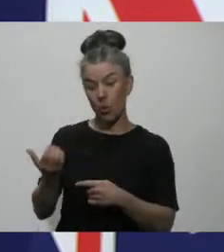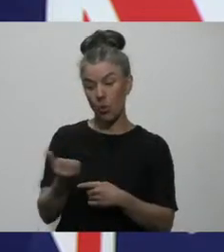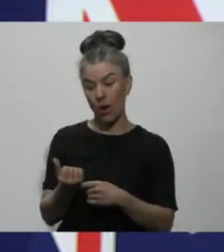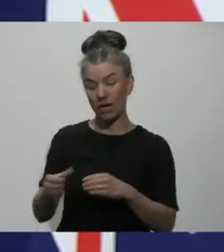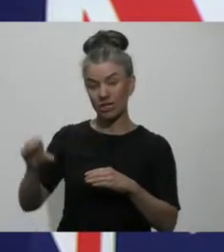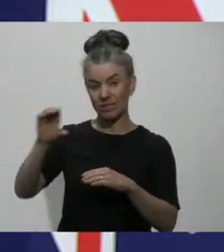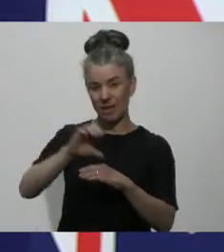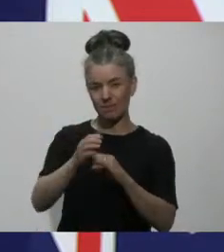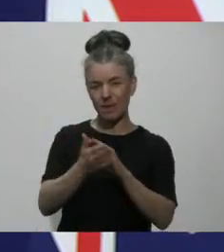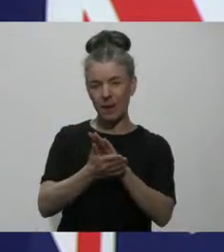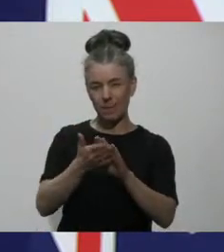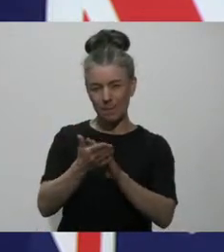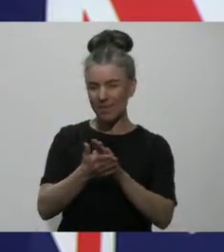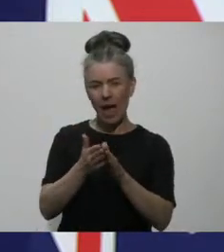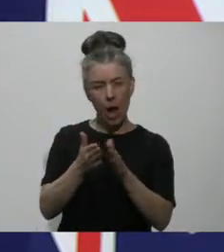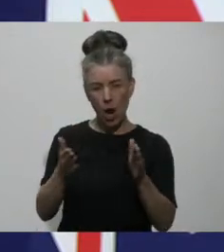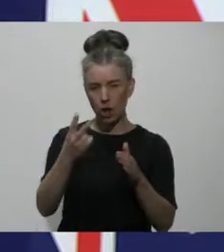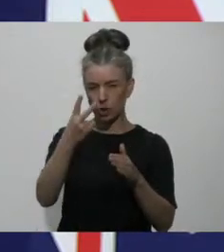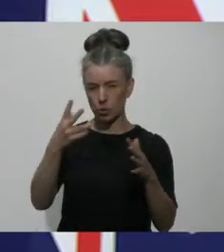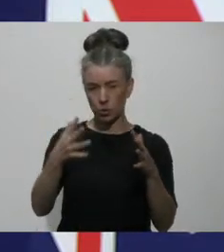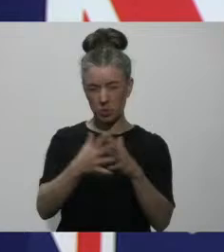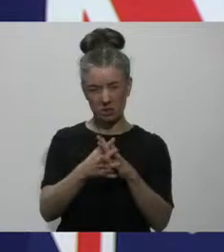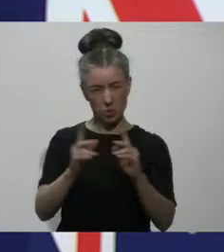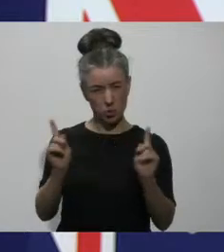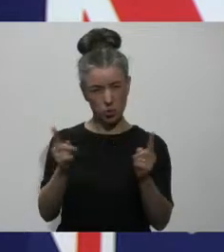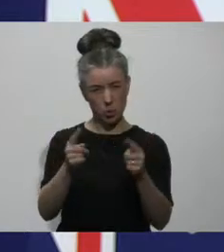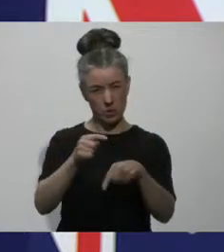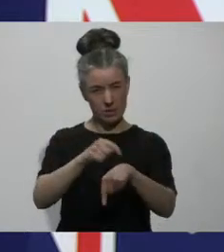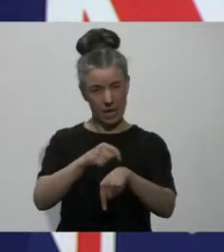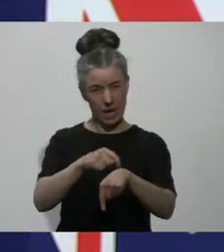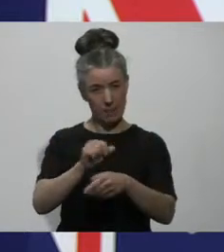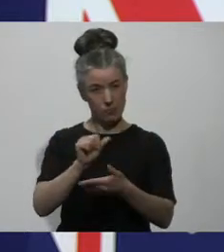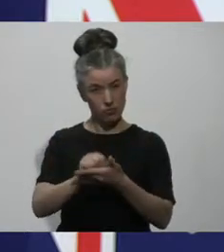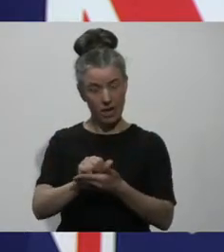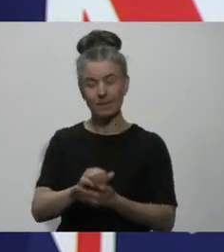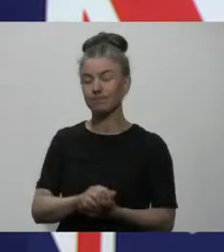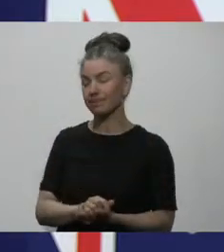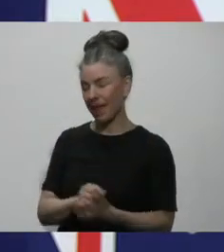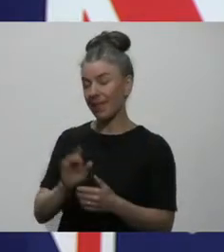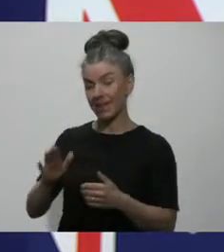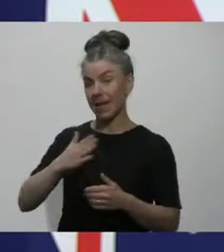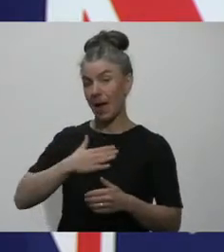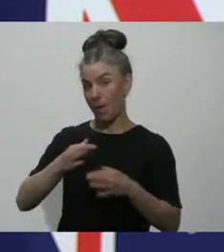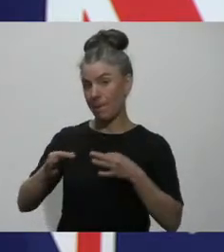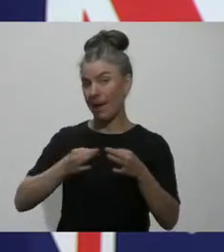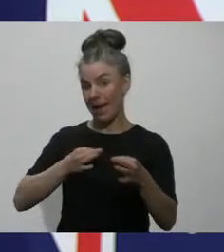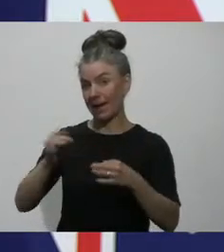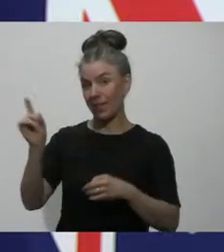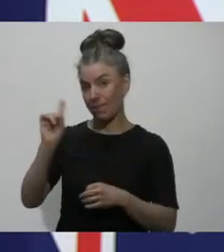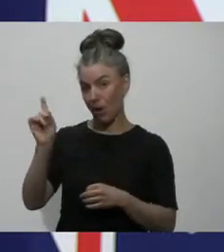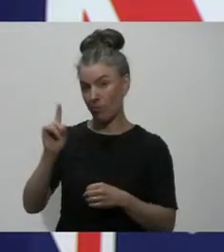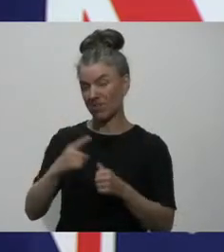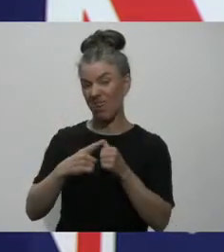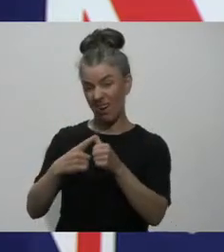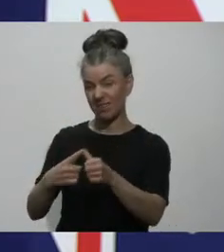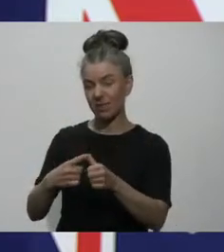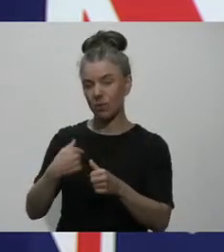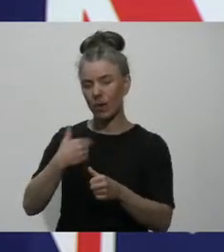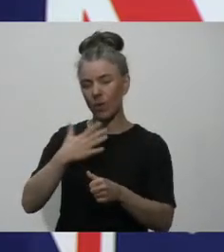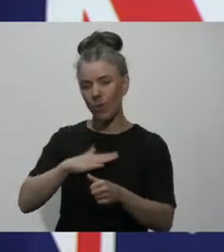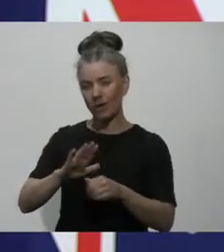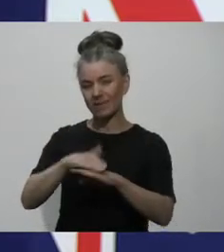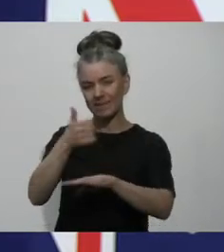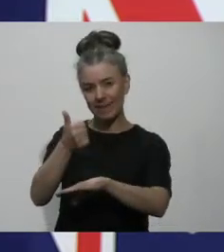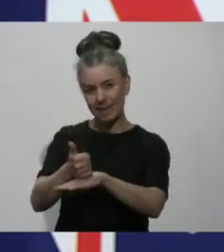so we're talking about a very short 2-week wage subsidy. Obviously that's the plan that we have at this time, yes, but what we want to be able to do is set up a